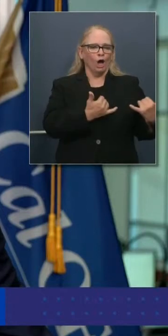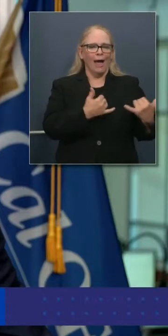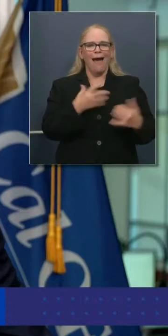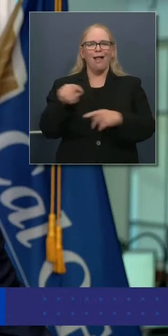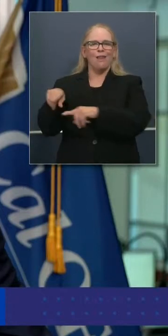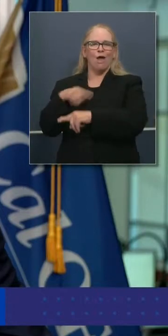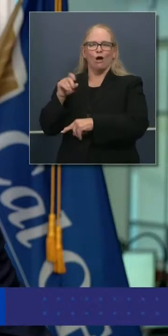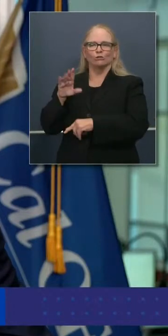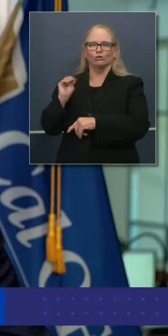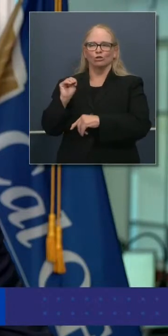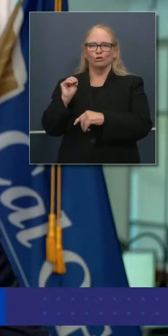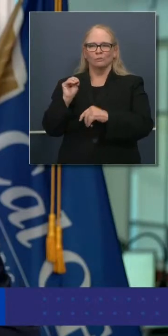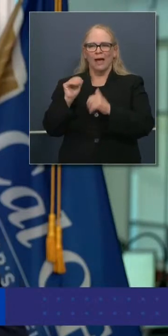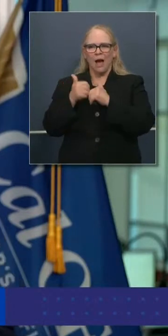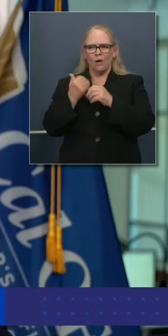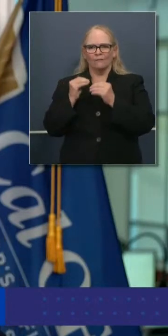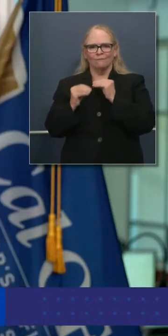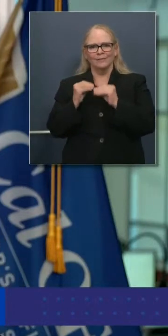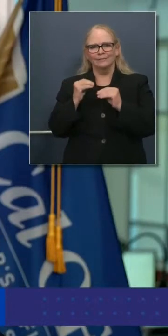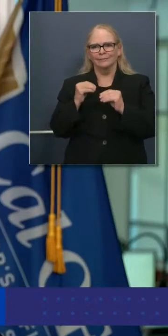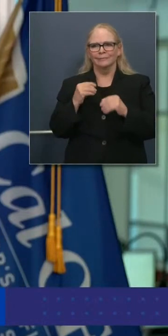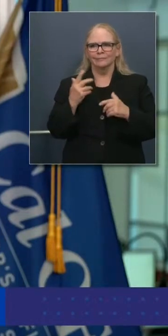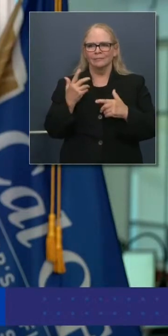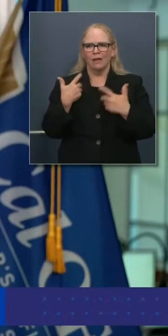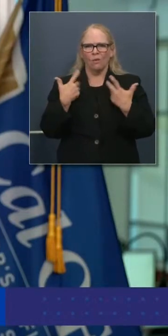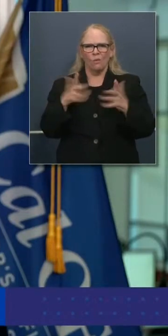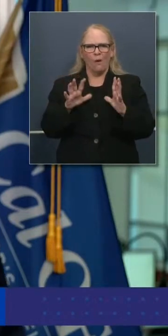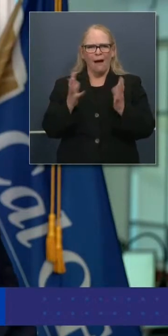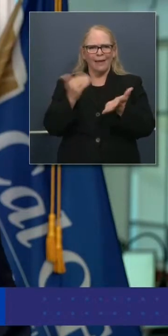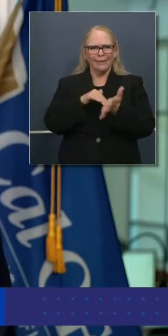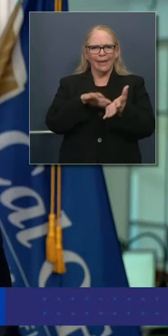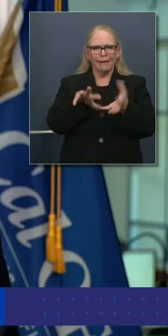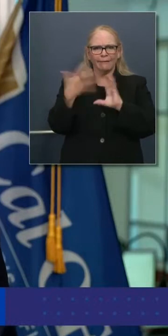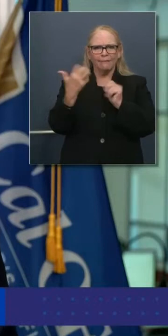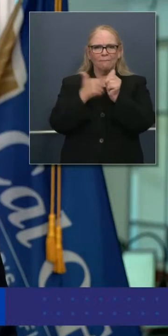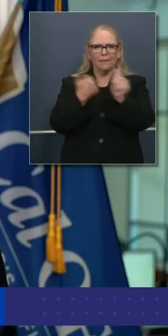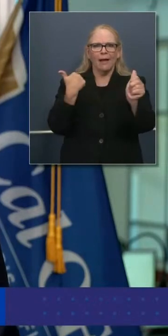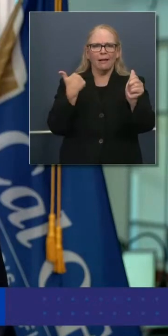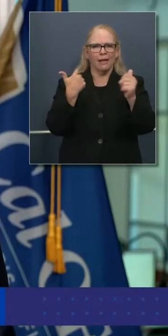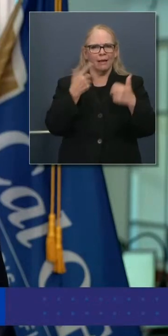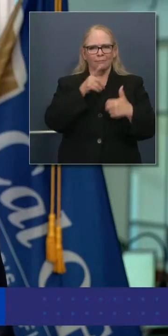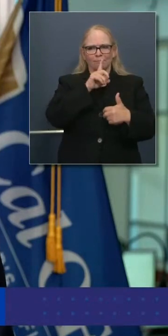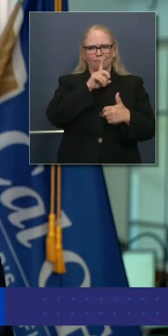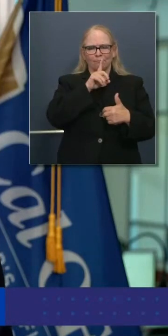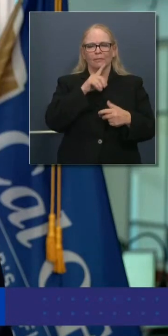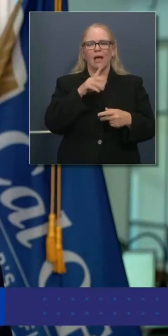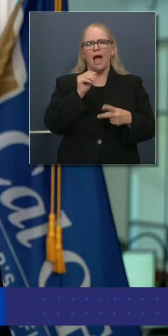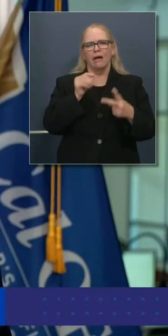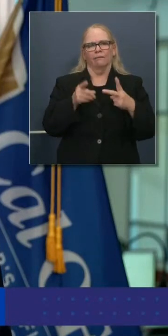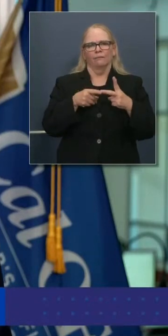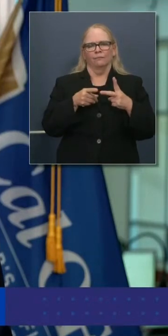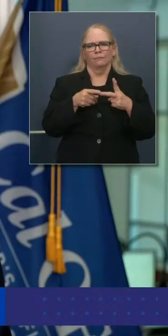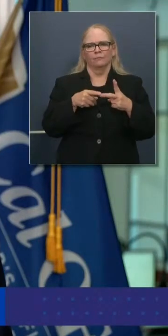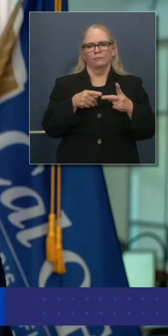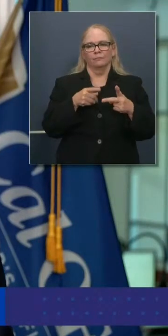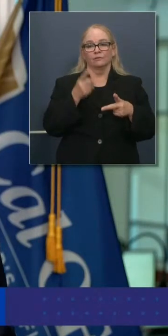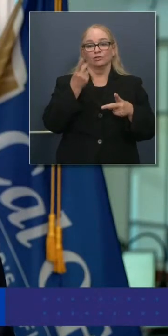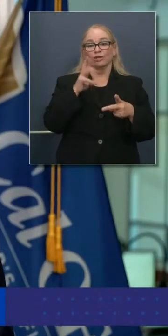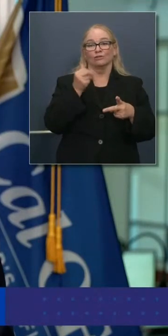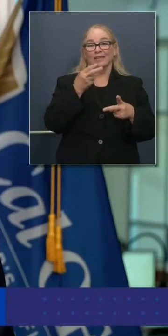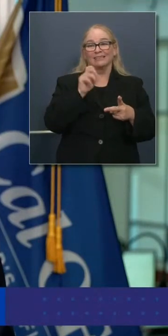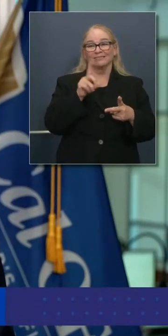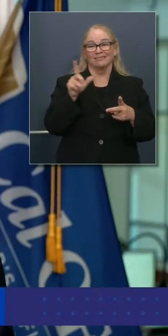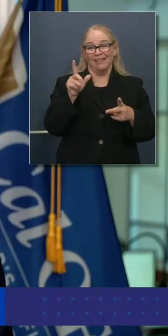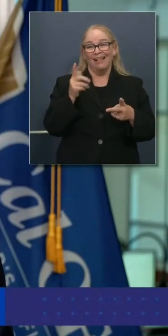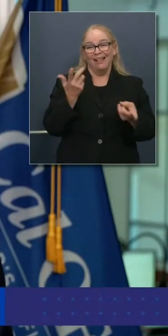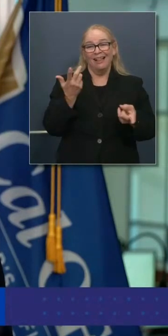outage again? And then secondly, I want to push back on this with Dr. Angel. I feel like we as the public deserve